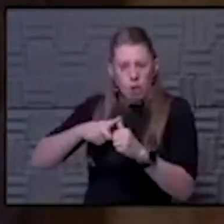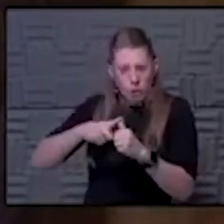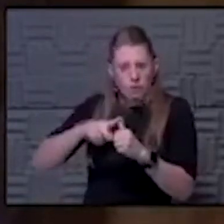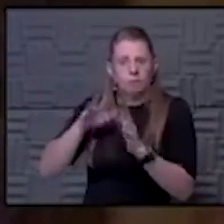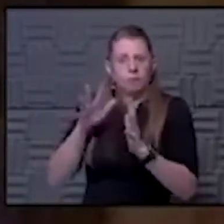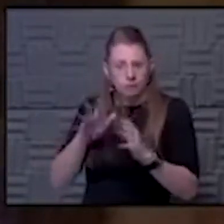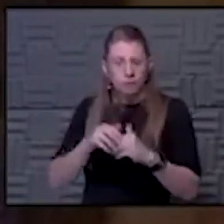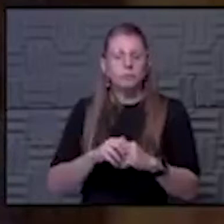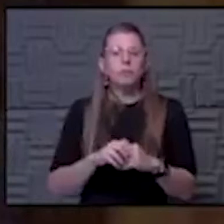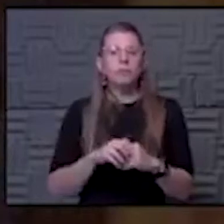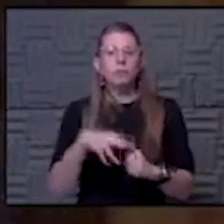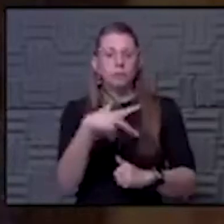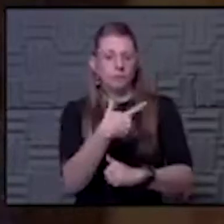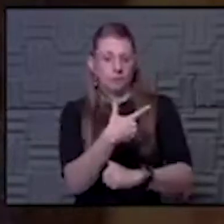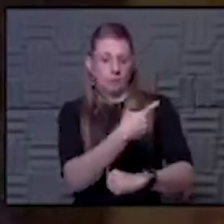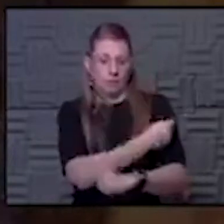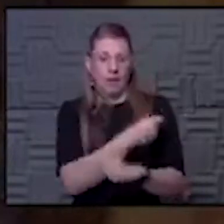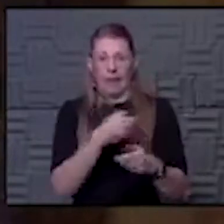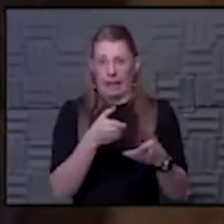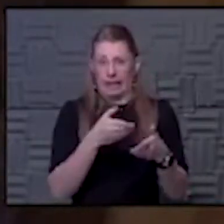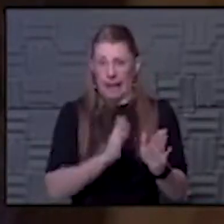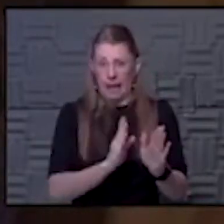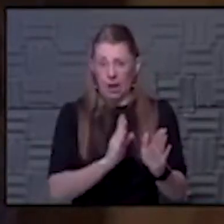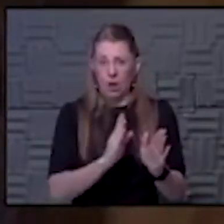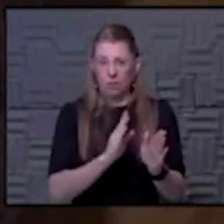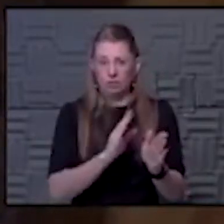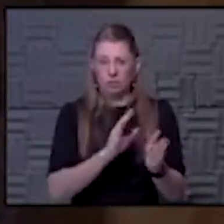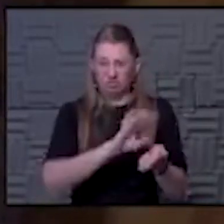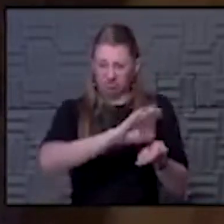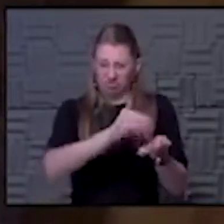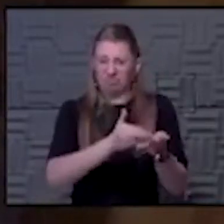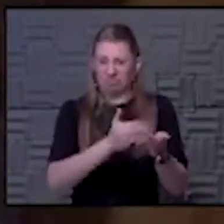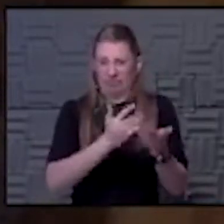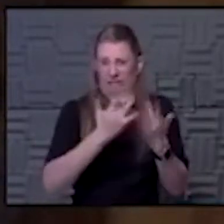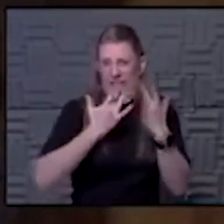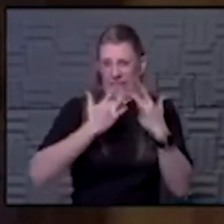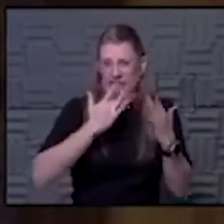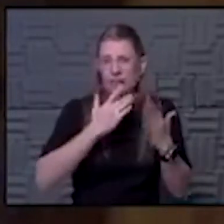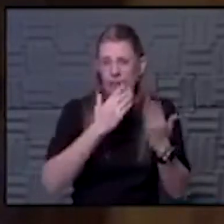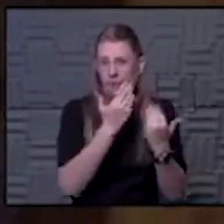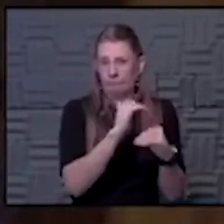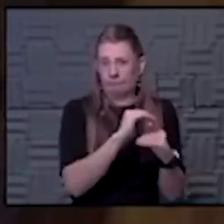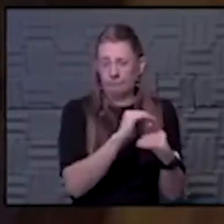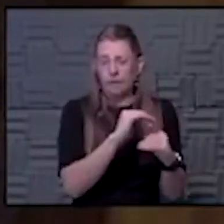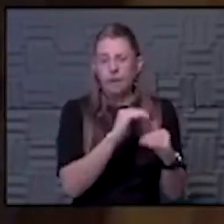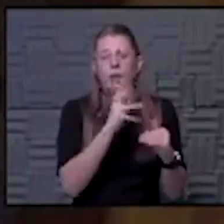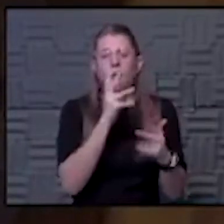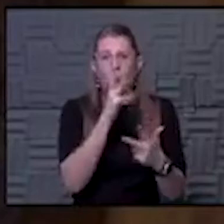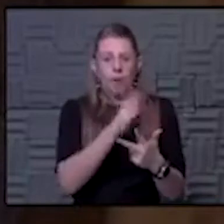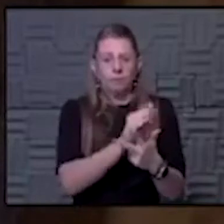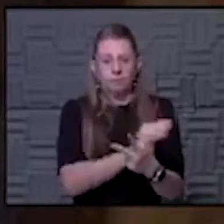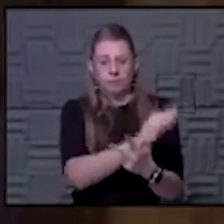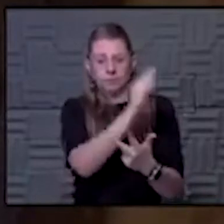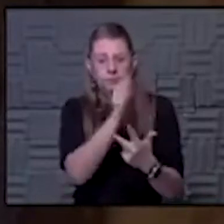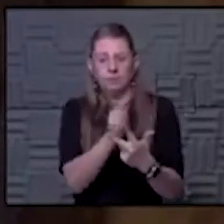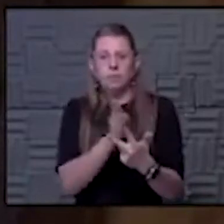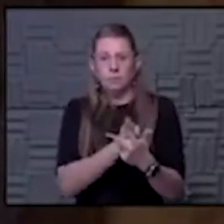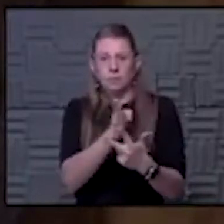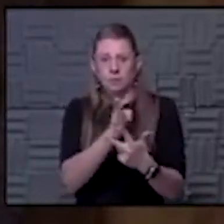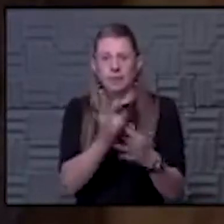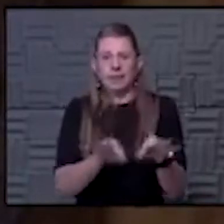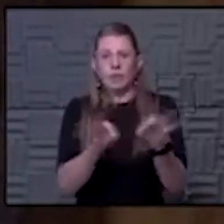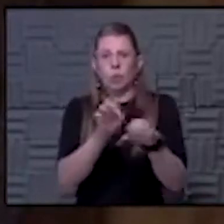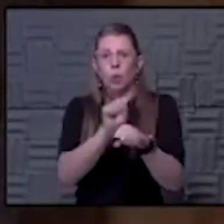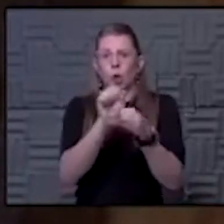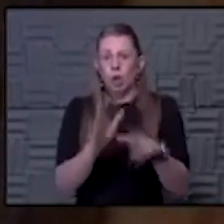when vaccine doses allow, we will move next to the essential worker category, which we're in